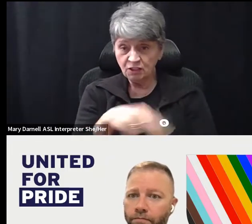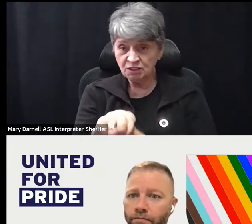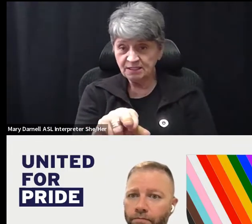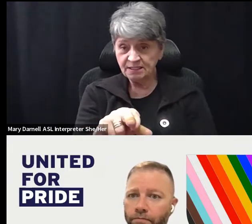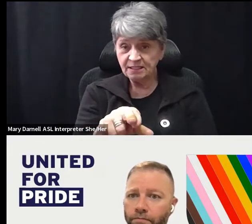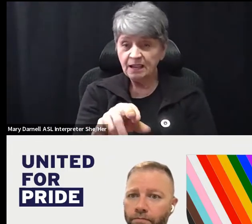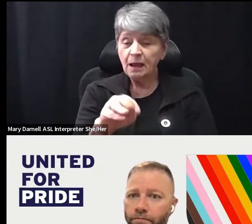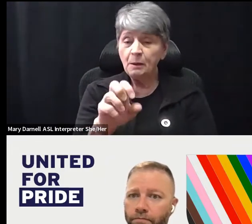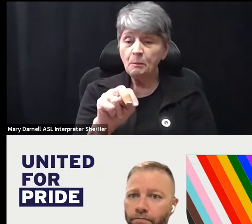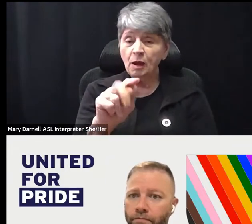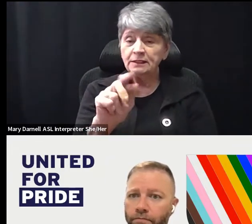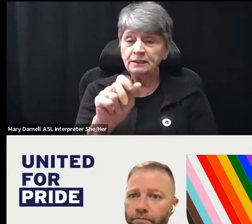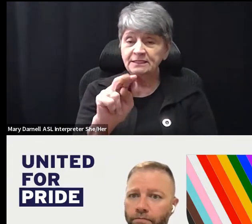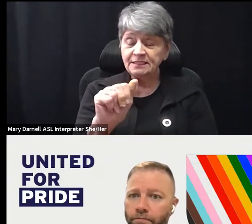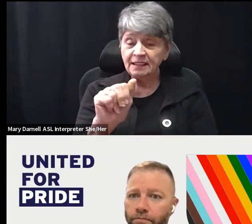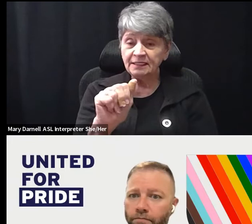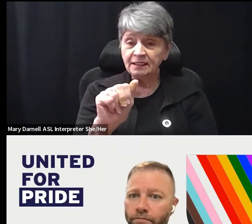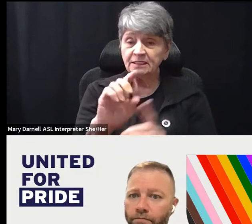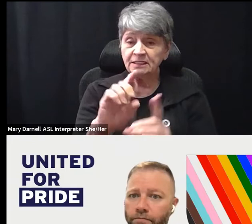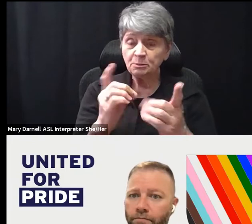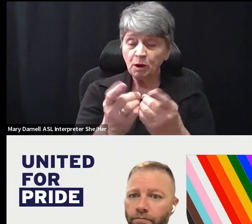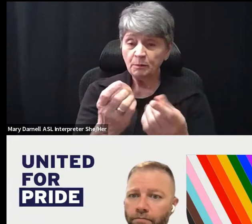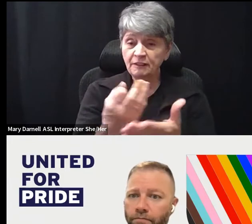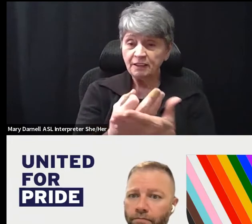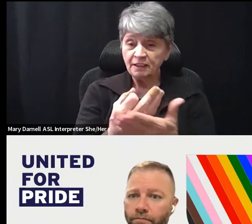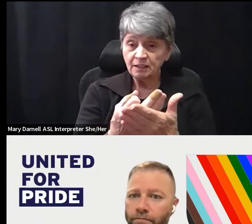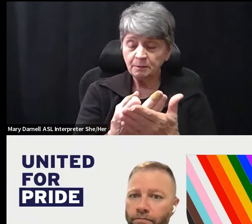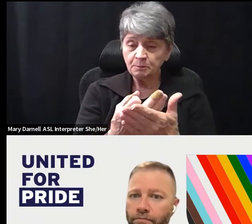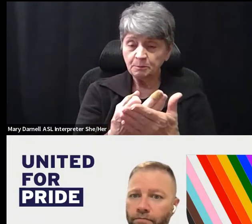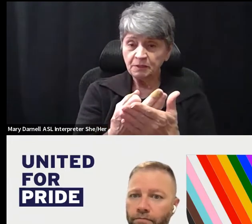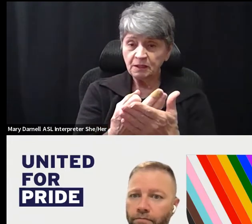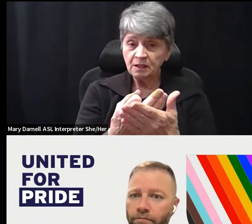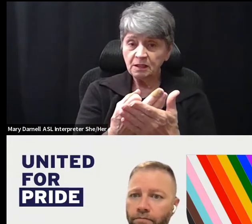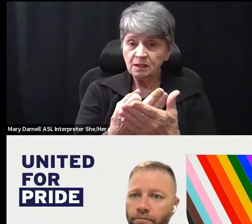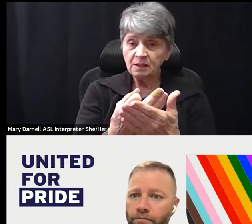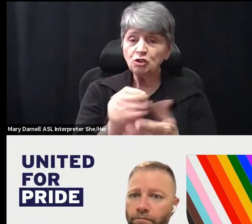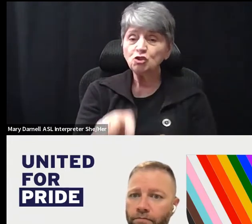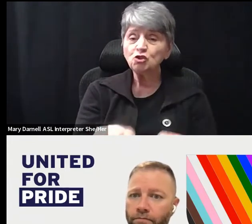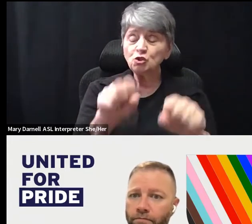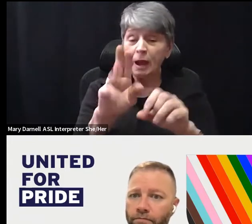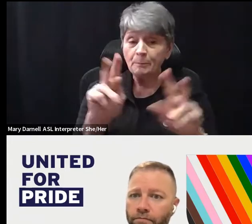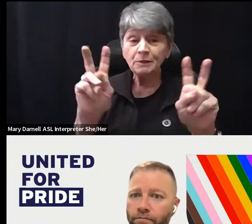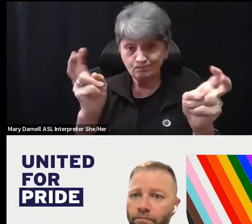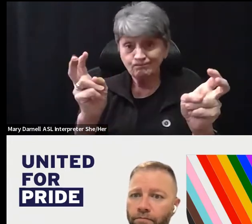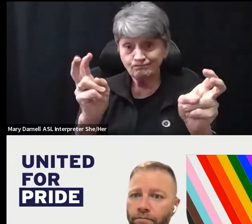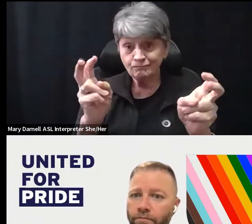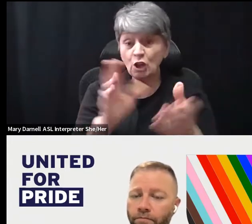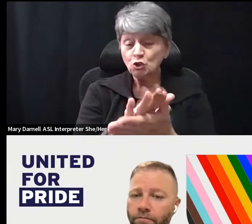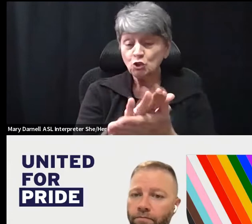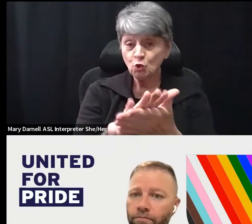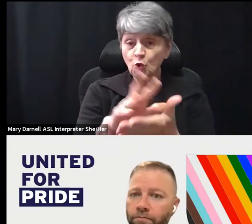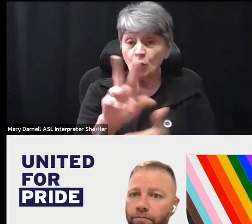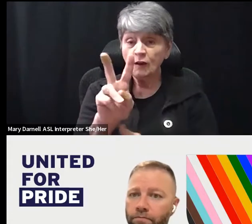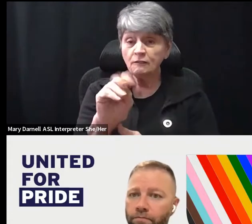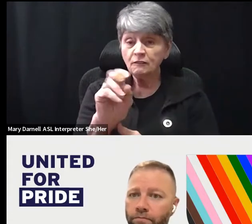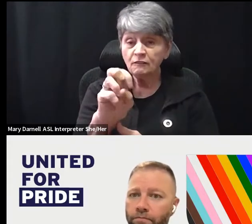is just 2 years old, the court took up the issue of private school vouchers. So really close to what we are having here. Montana